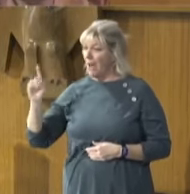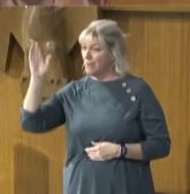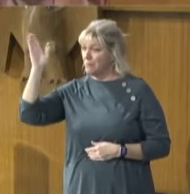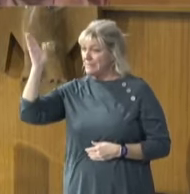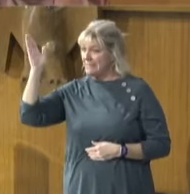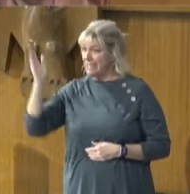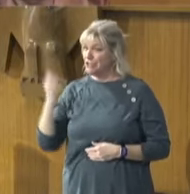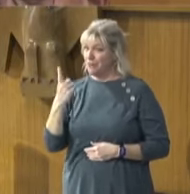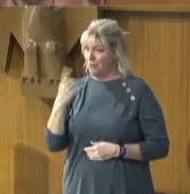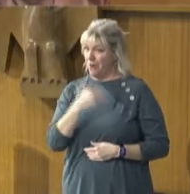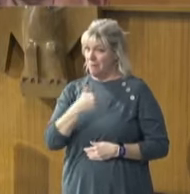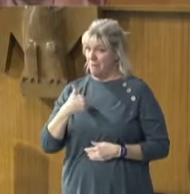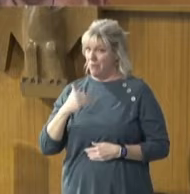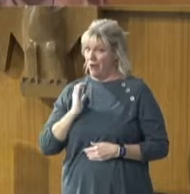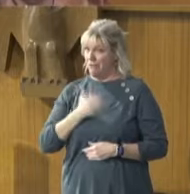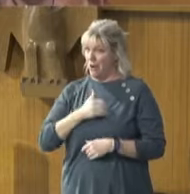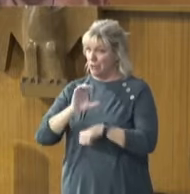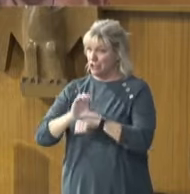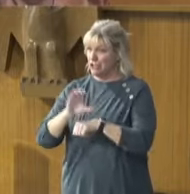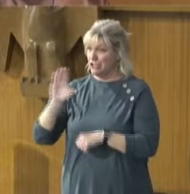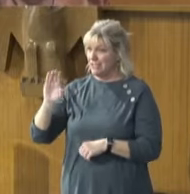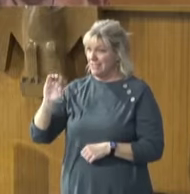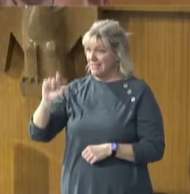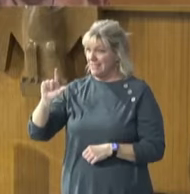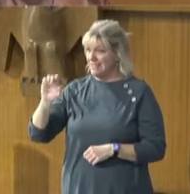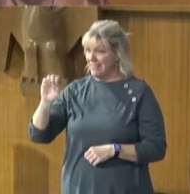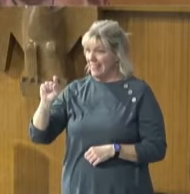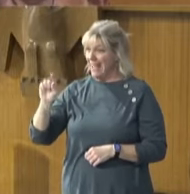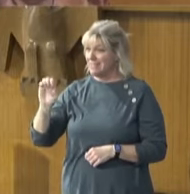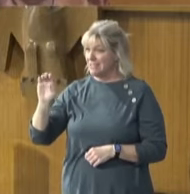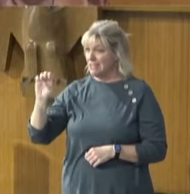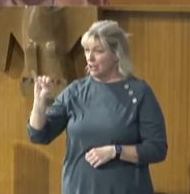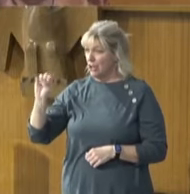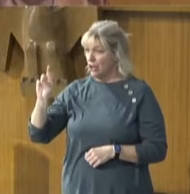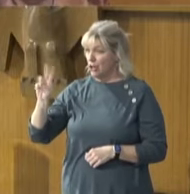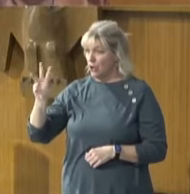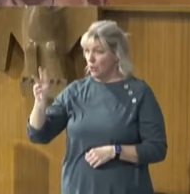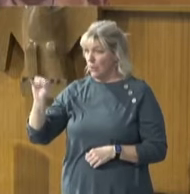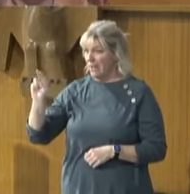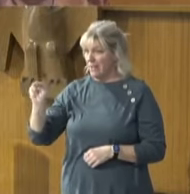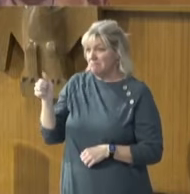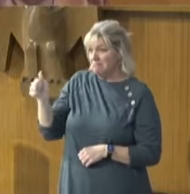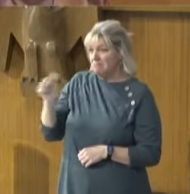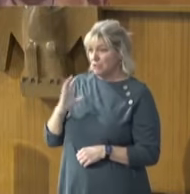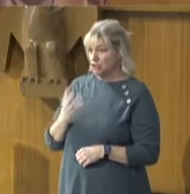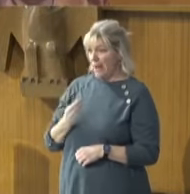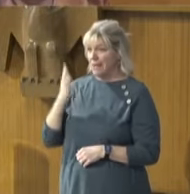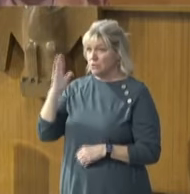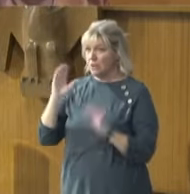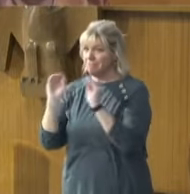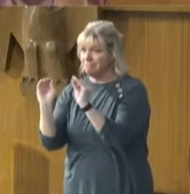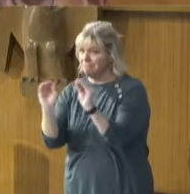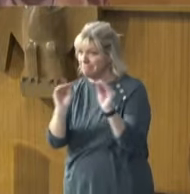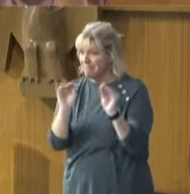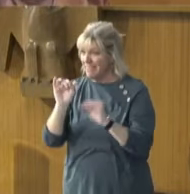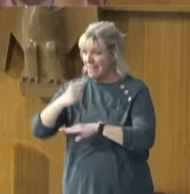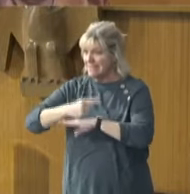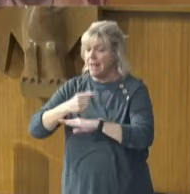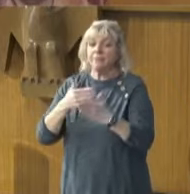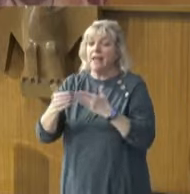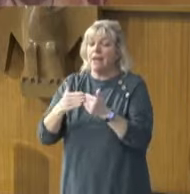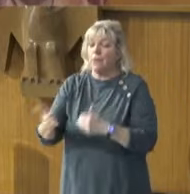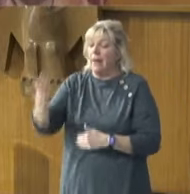in our congregation, Celeste Irwin, so you all are invited to join. But in 2014, that church in Lincoln, Nebraska,